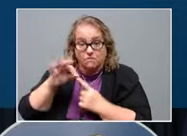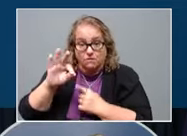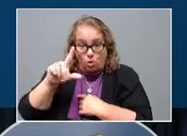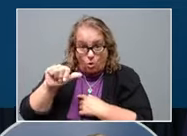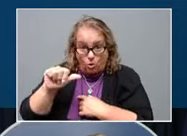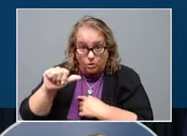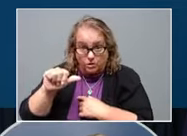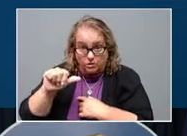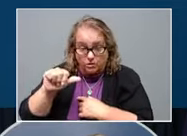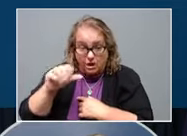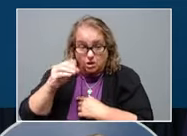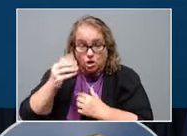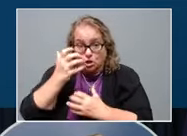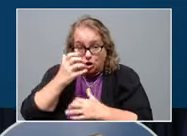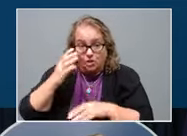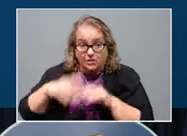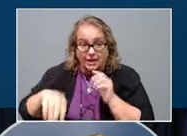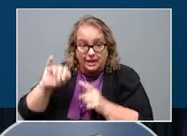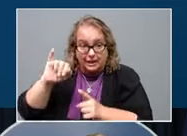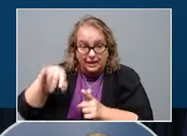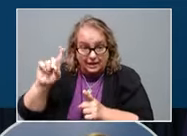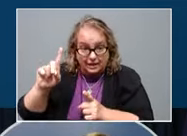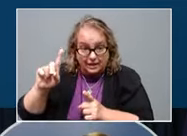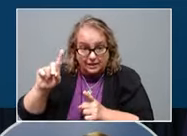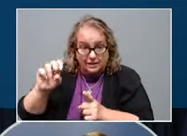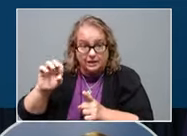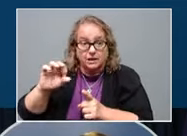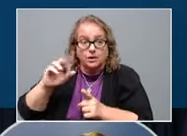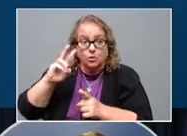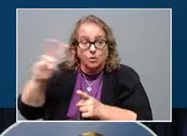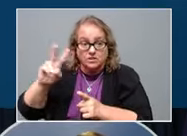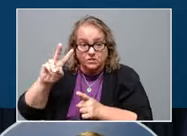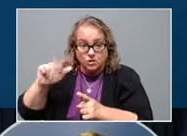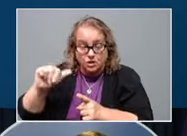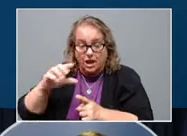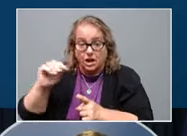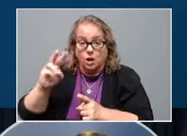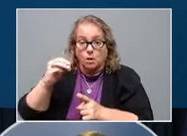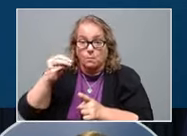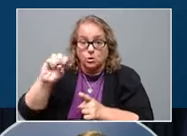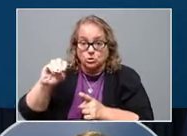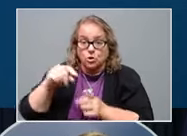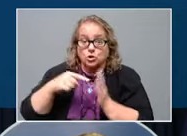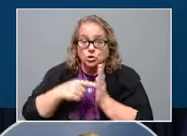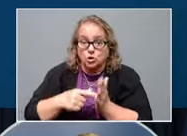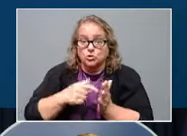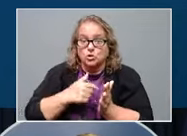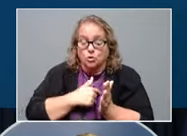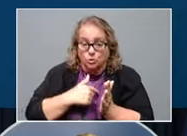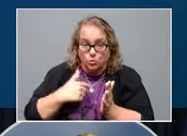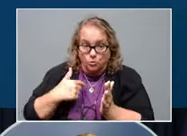and darker than Indiana and West Virginia and Missouri shows you that we have outpaced